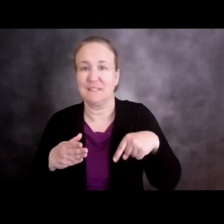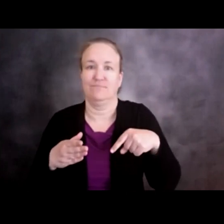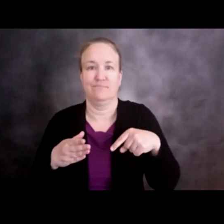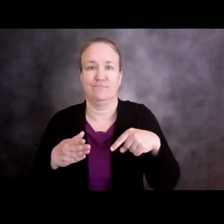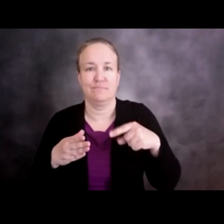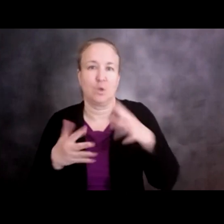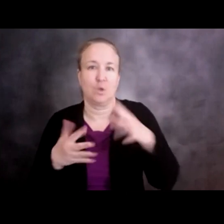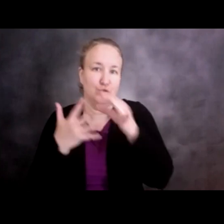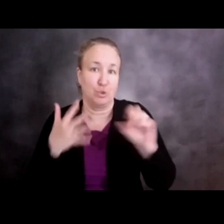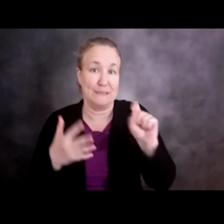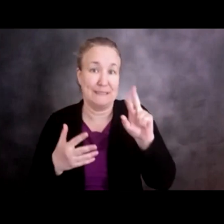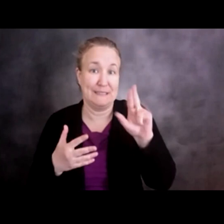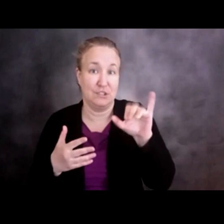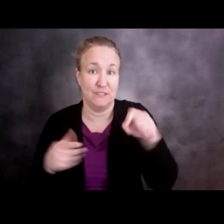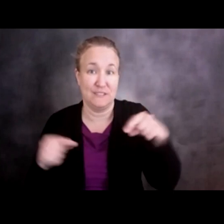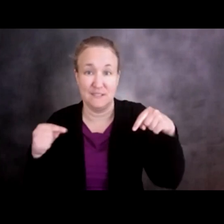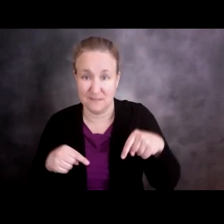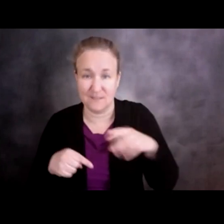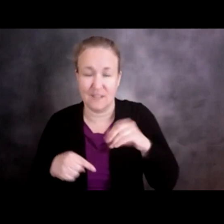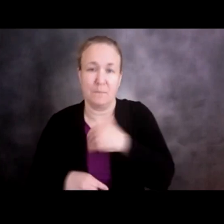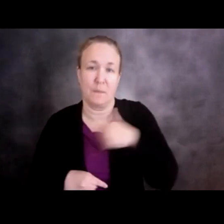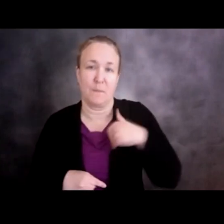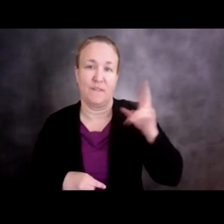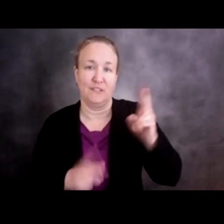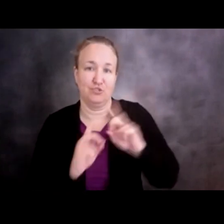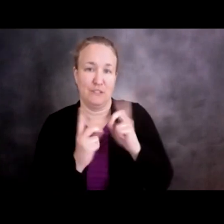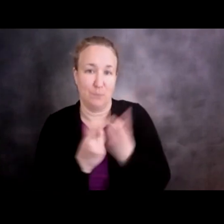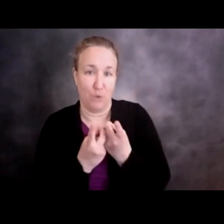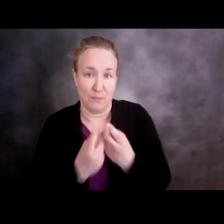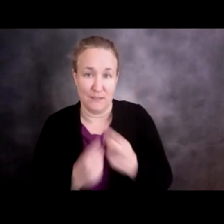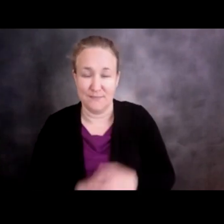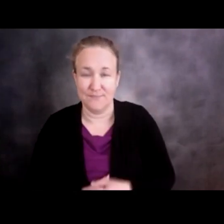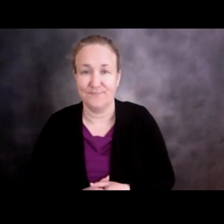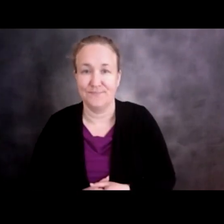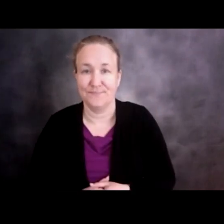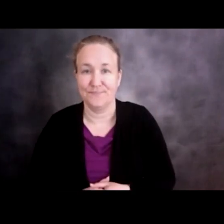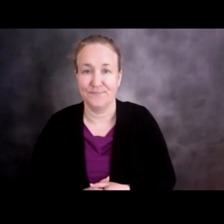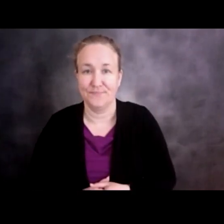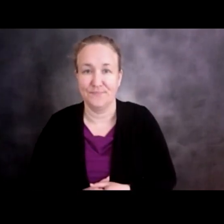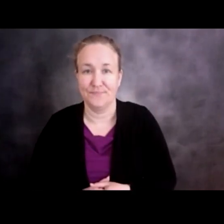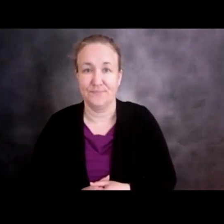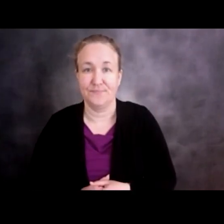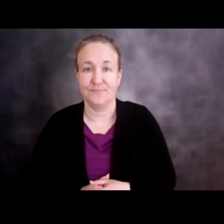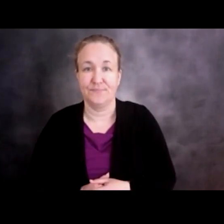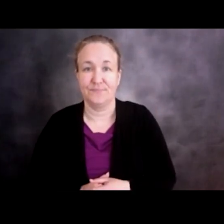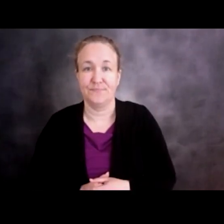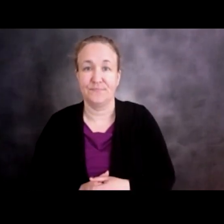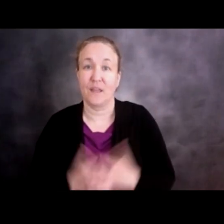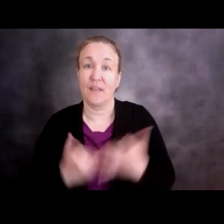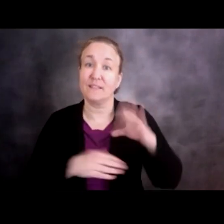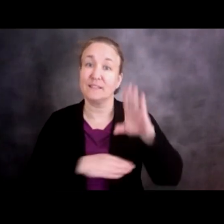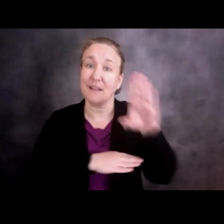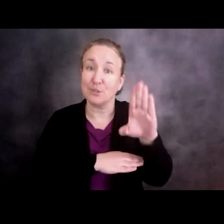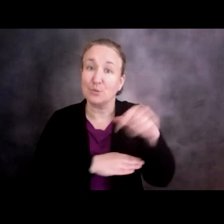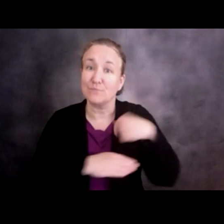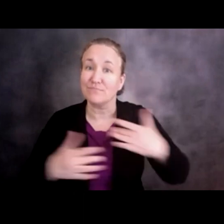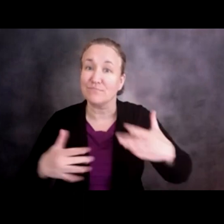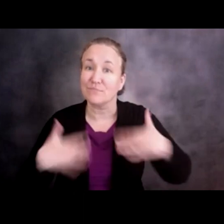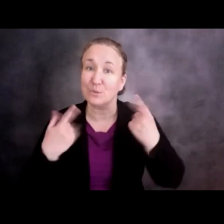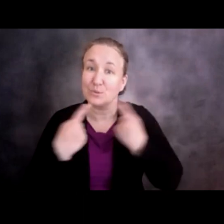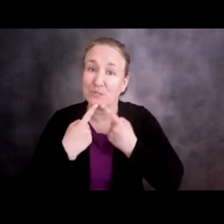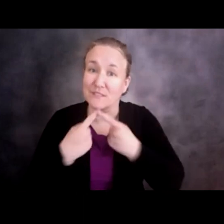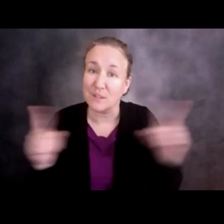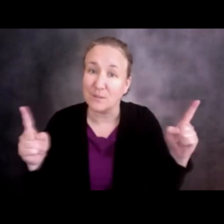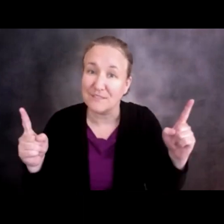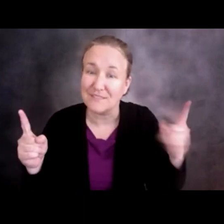Wolf Humanities Center and a member of the History Department at Penn. And this afternoon, I am delighted to announce that